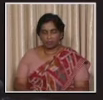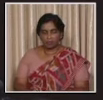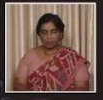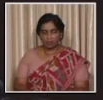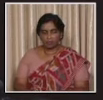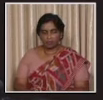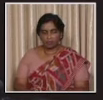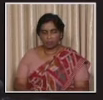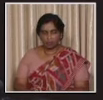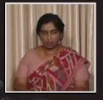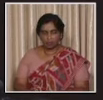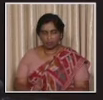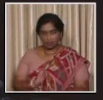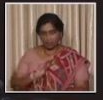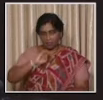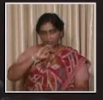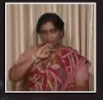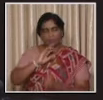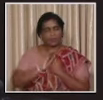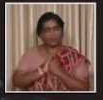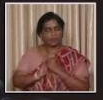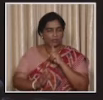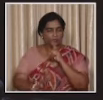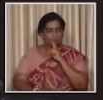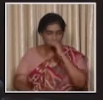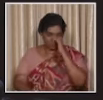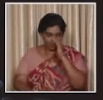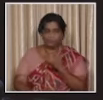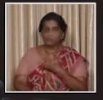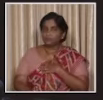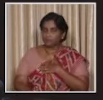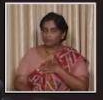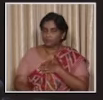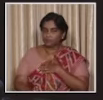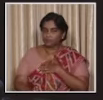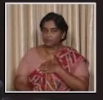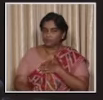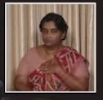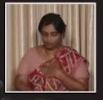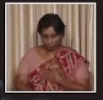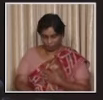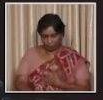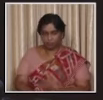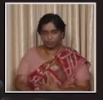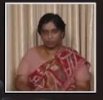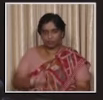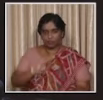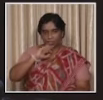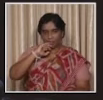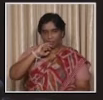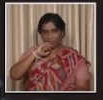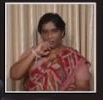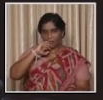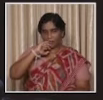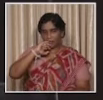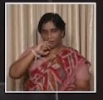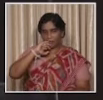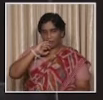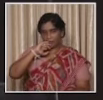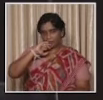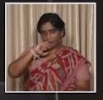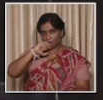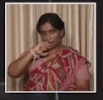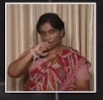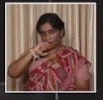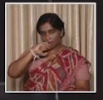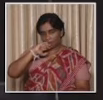Honourable Speaker, you can take this for my time, but I would just like to address a few of the serious concerns put forward by the